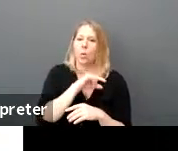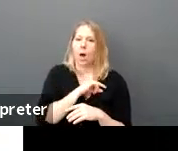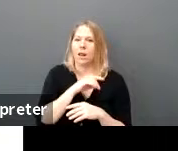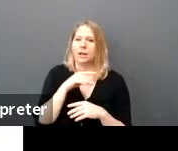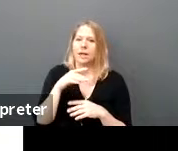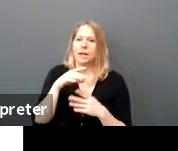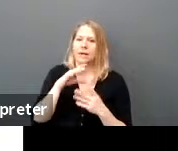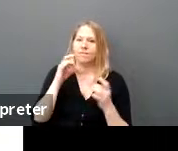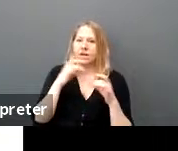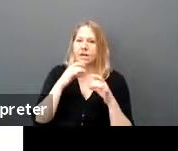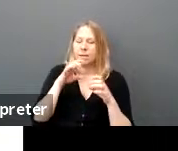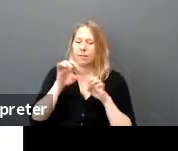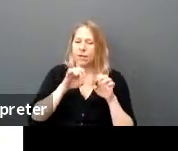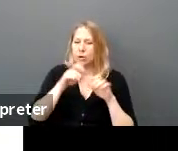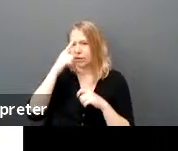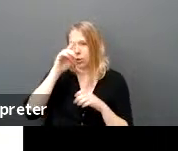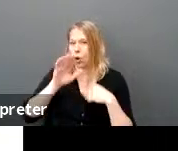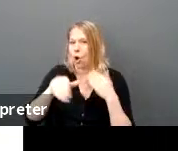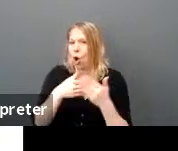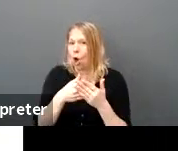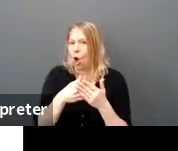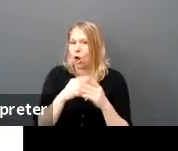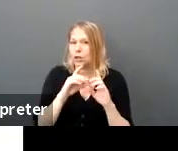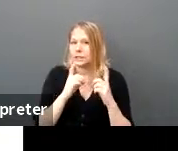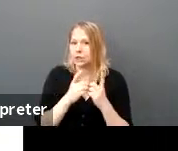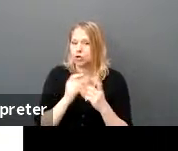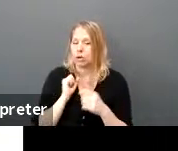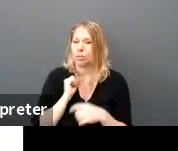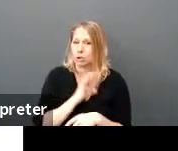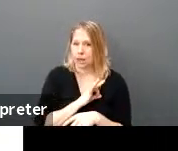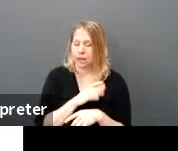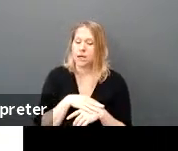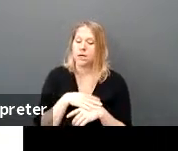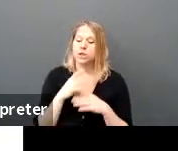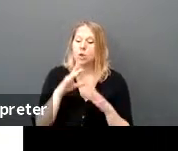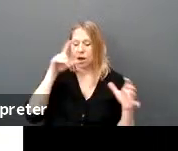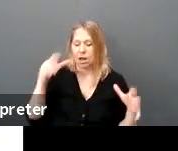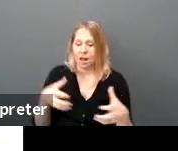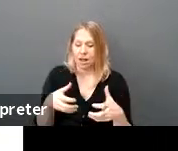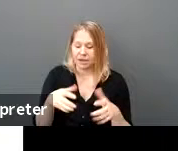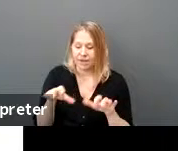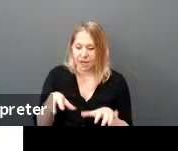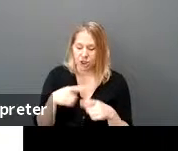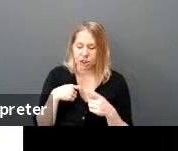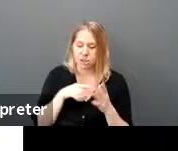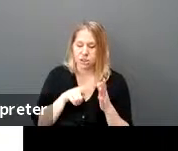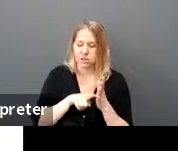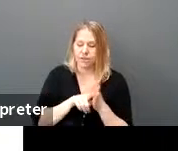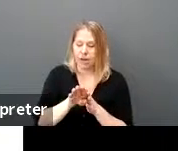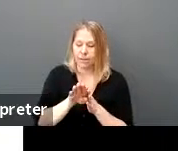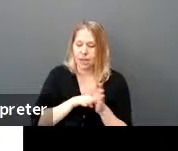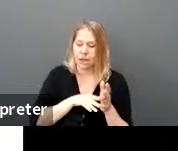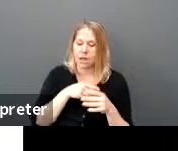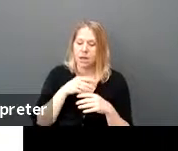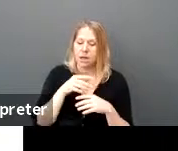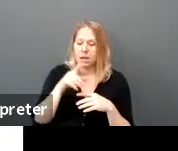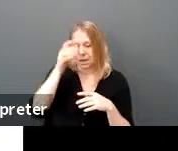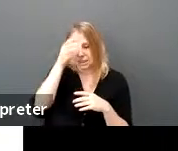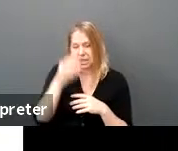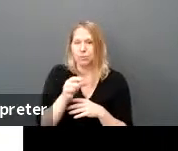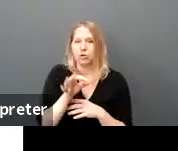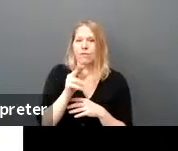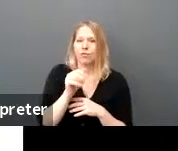learning feedback evaluation for all district personnel. And so when you look at the collective action to develop a conceptual